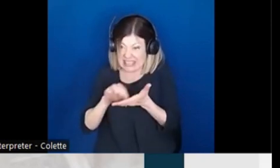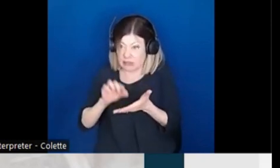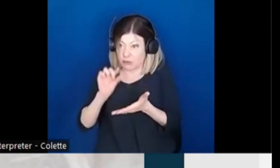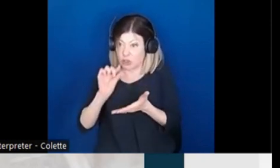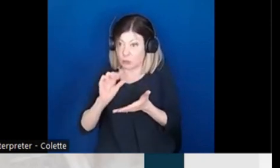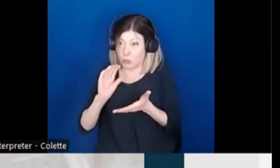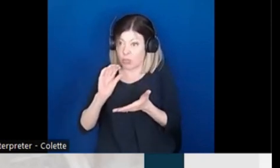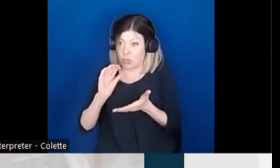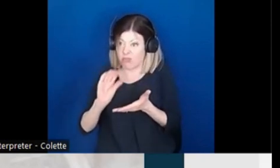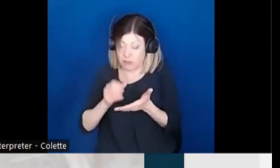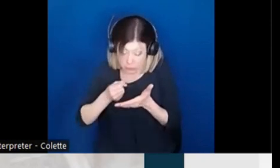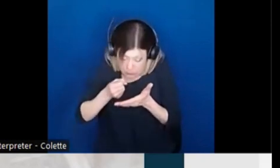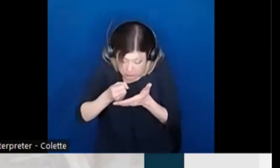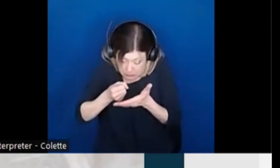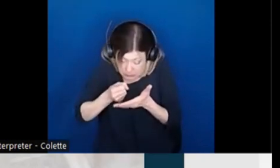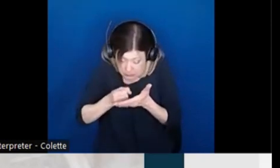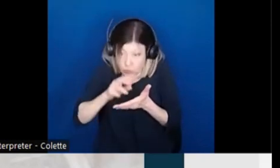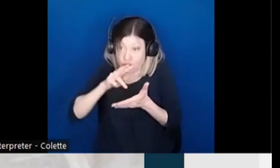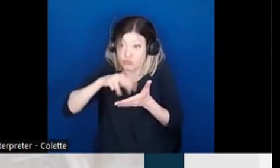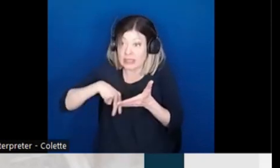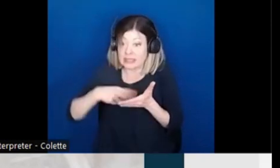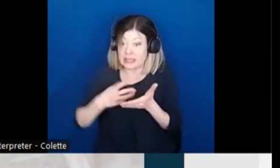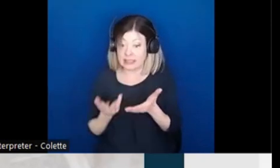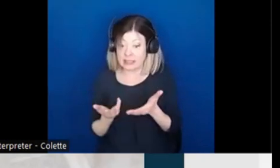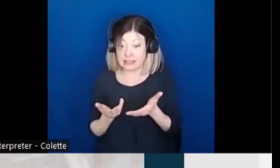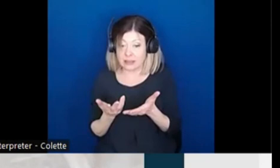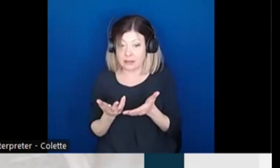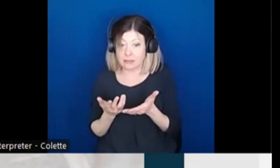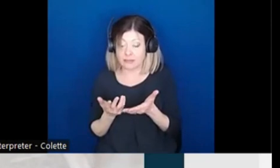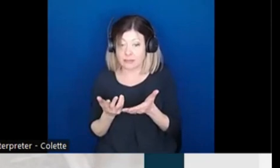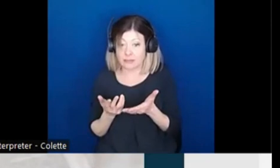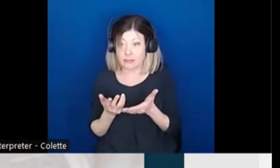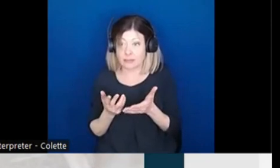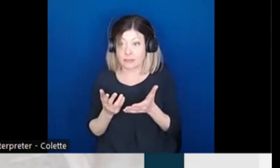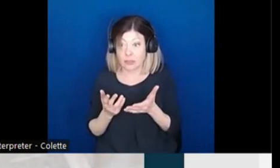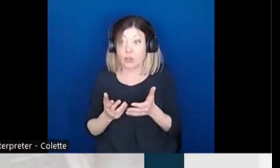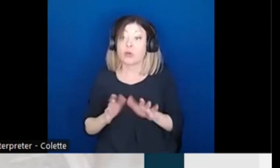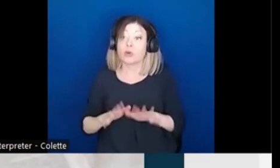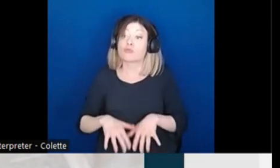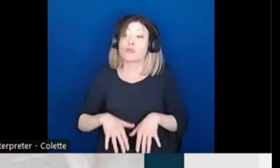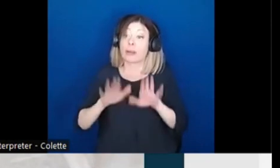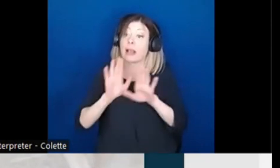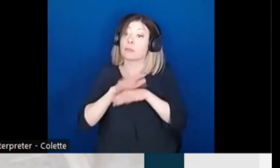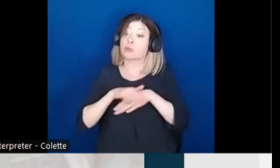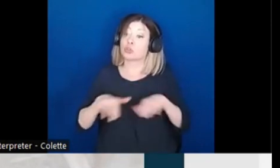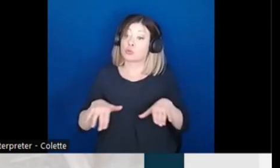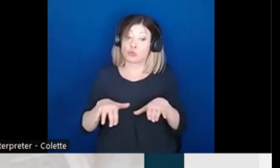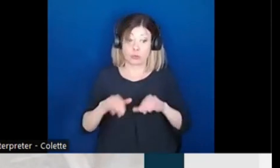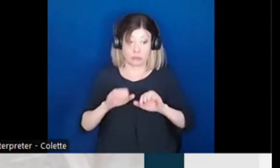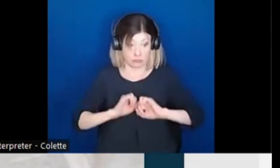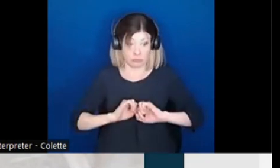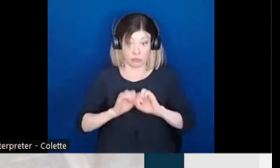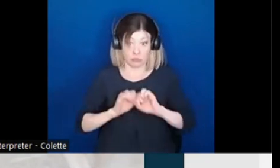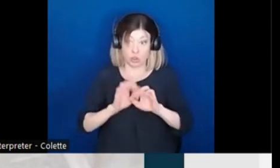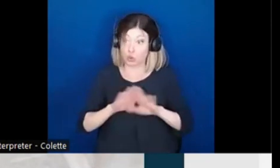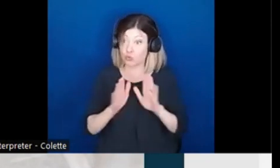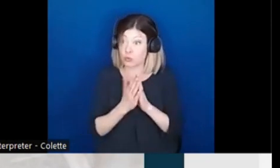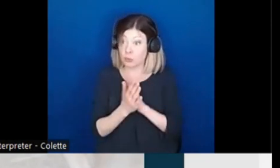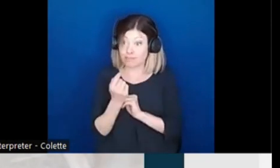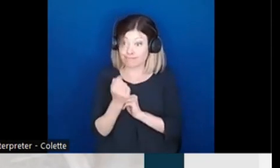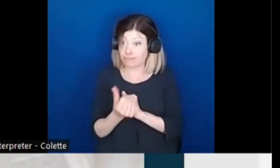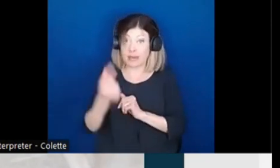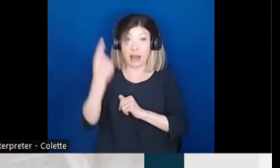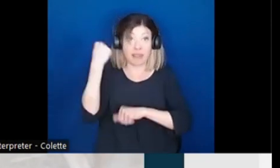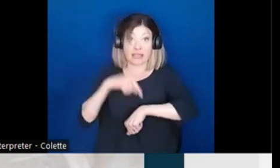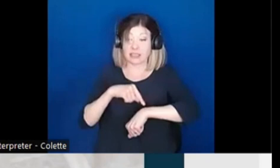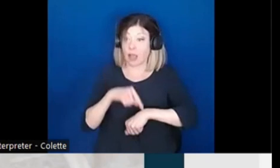says John Bull. The Brontes didn't, growing up, had very few books, children's books to read. There weren't many children's books at this